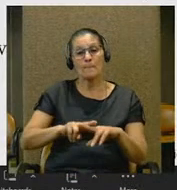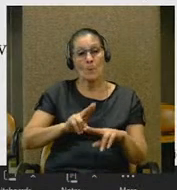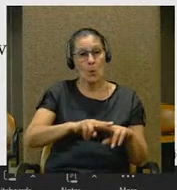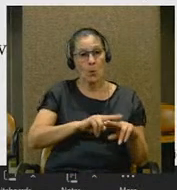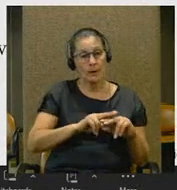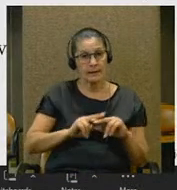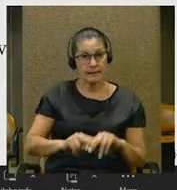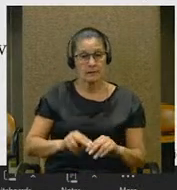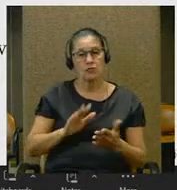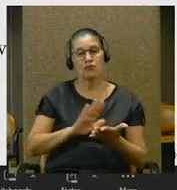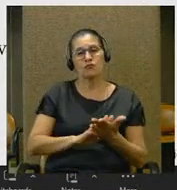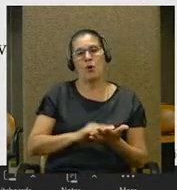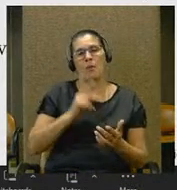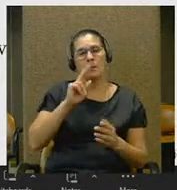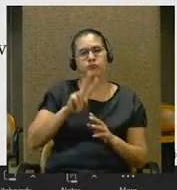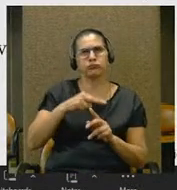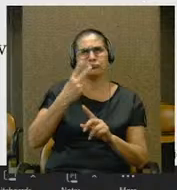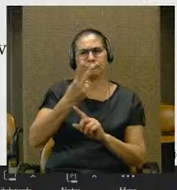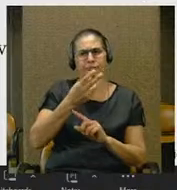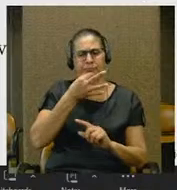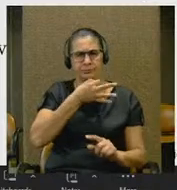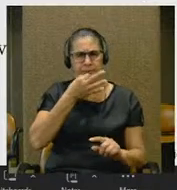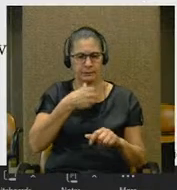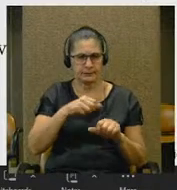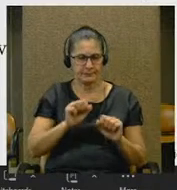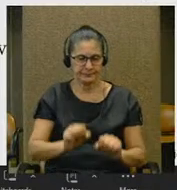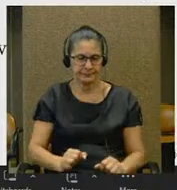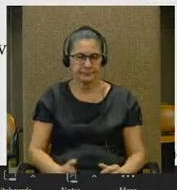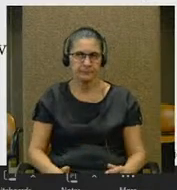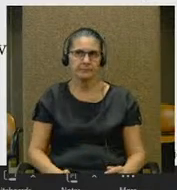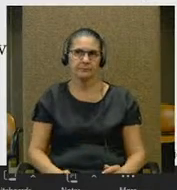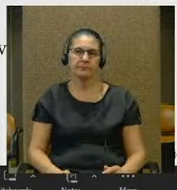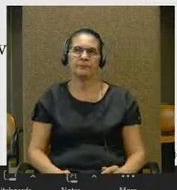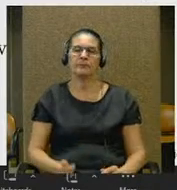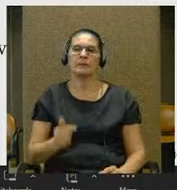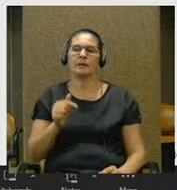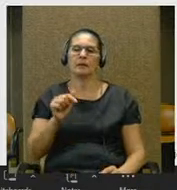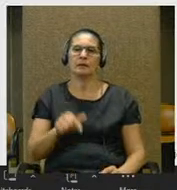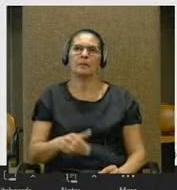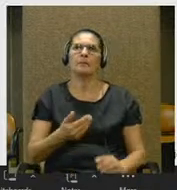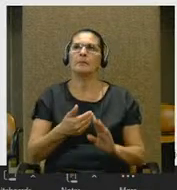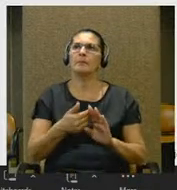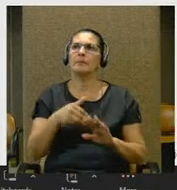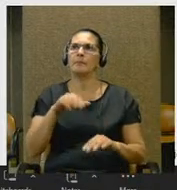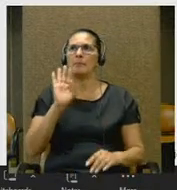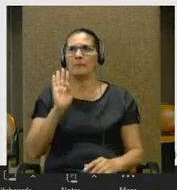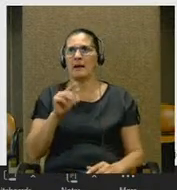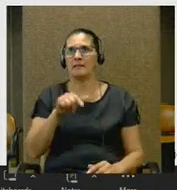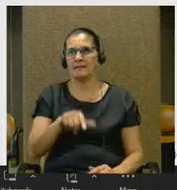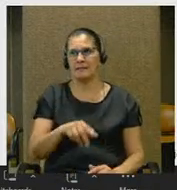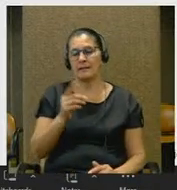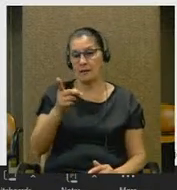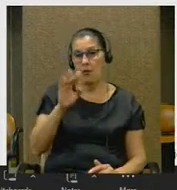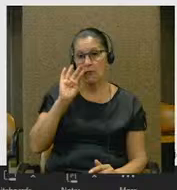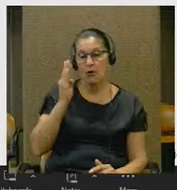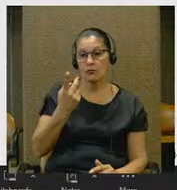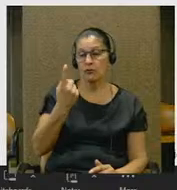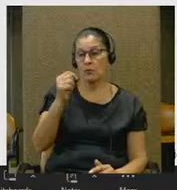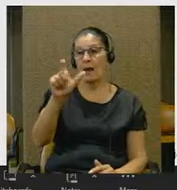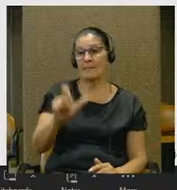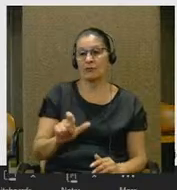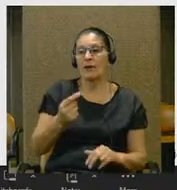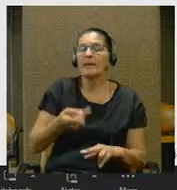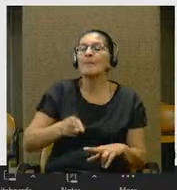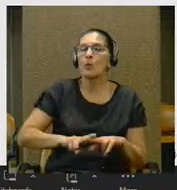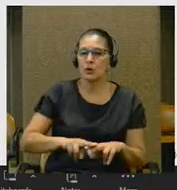a lot of people, not just people who use drugs. And so what I want to do for the next